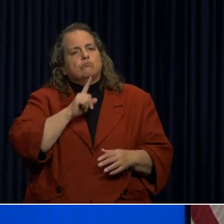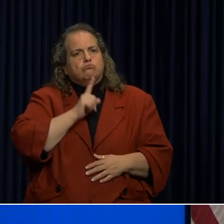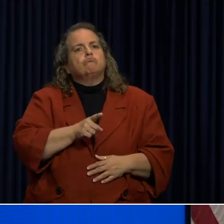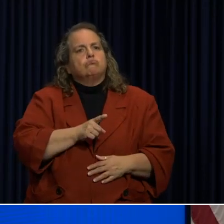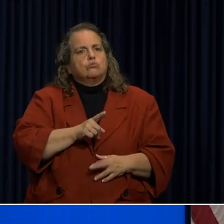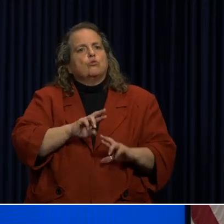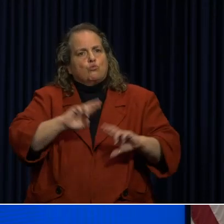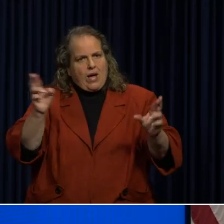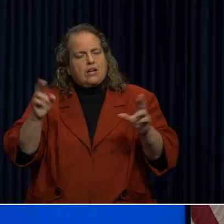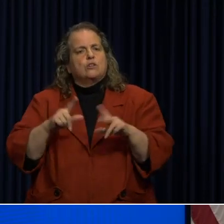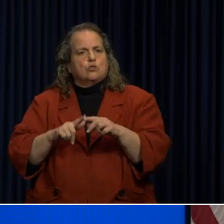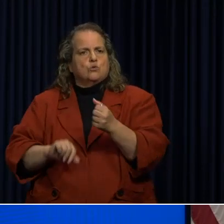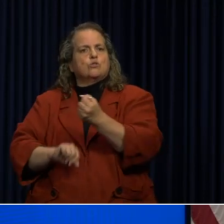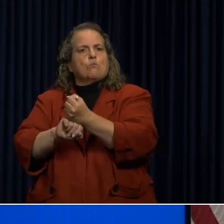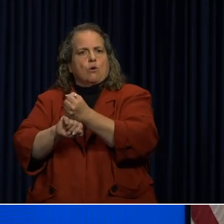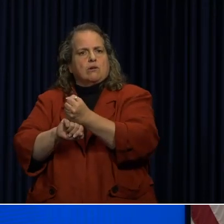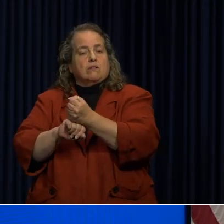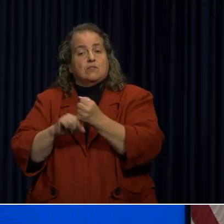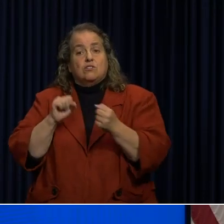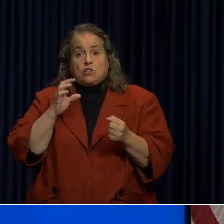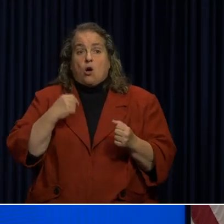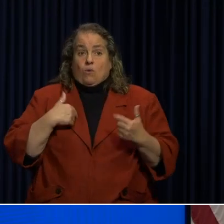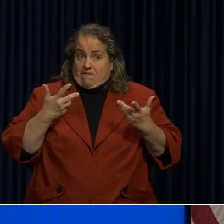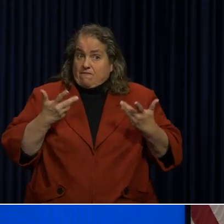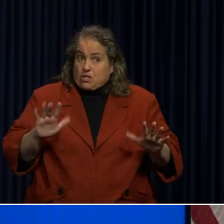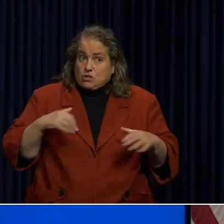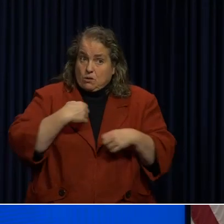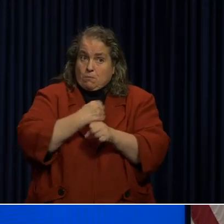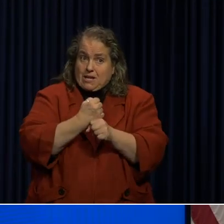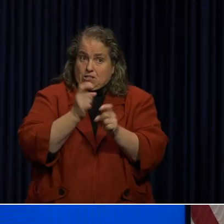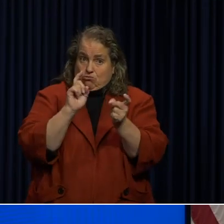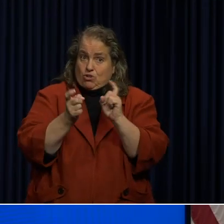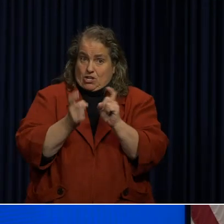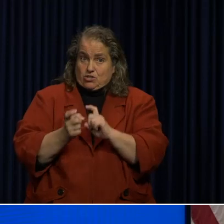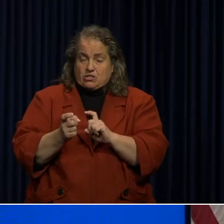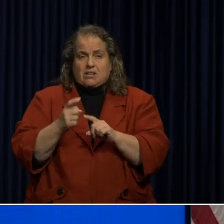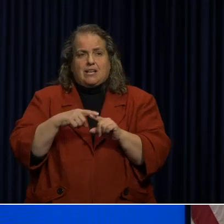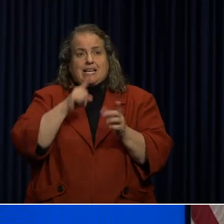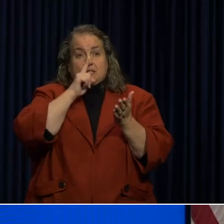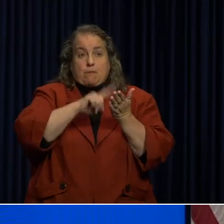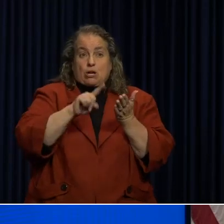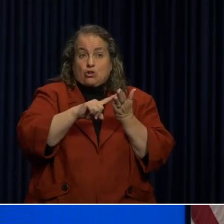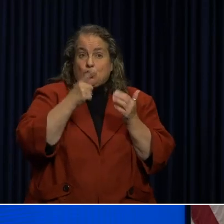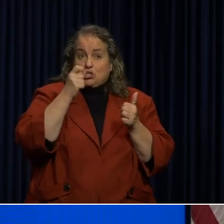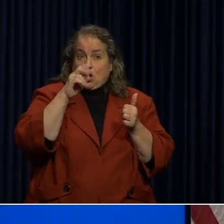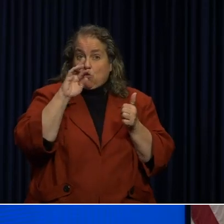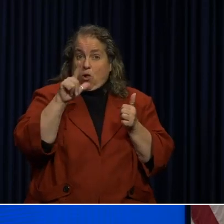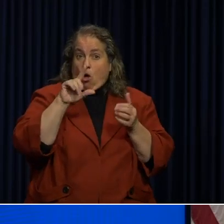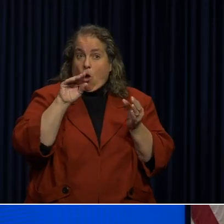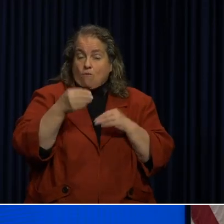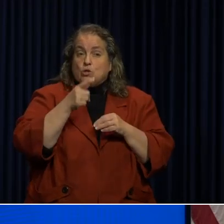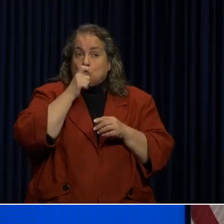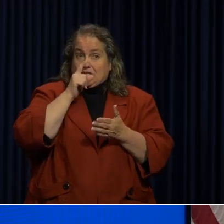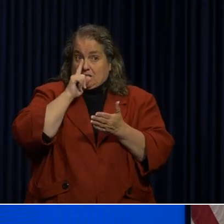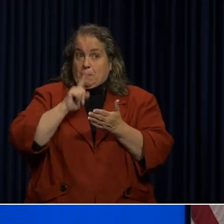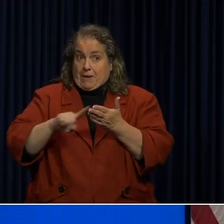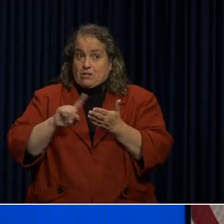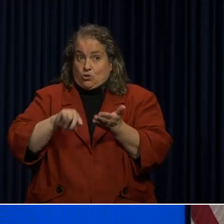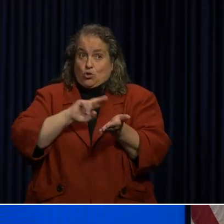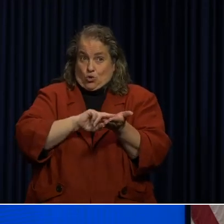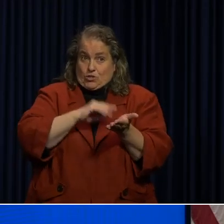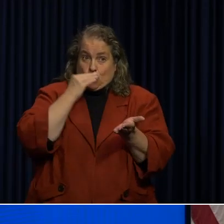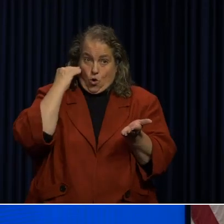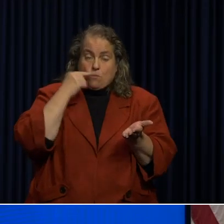changes into what we expect in the Inspector General's office relative to what we allow in terms of